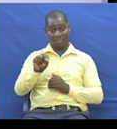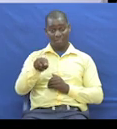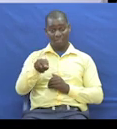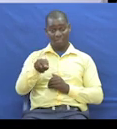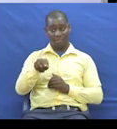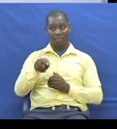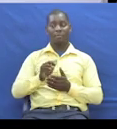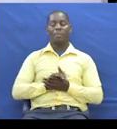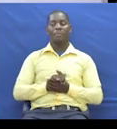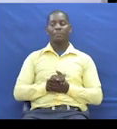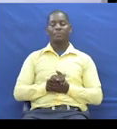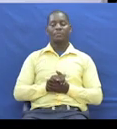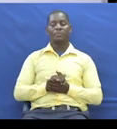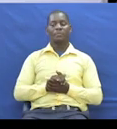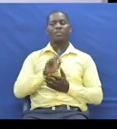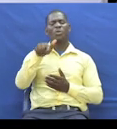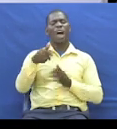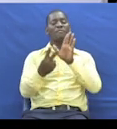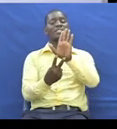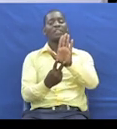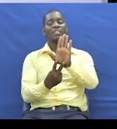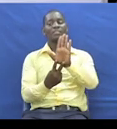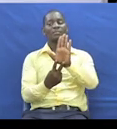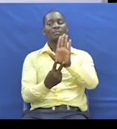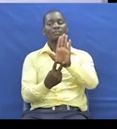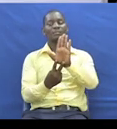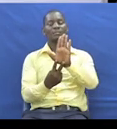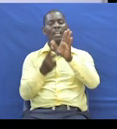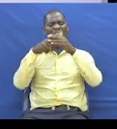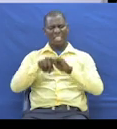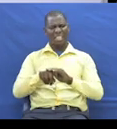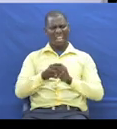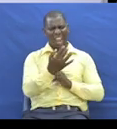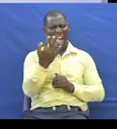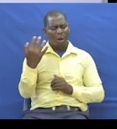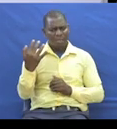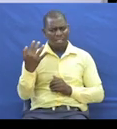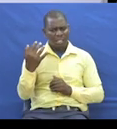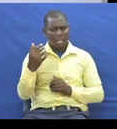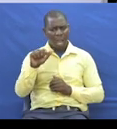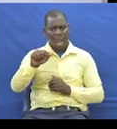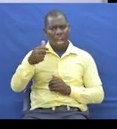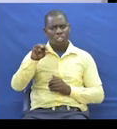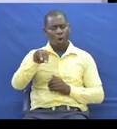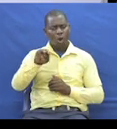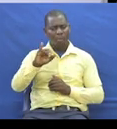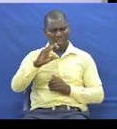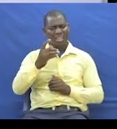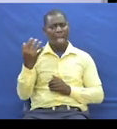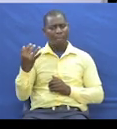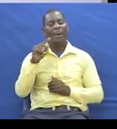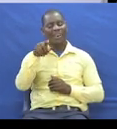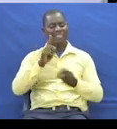It has 7. Good. So 7. And what is its atomic number? 3. Very good.